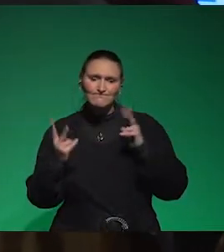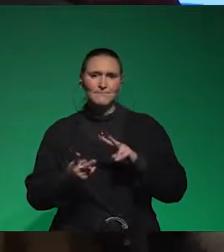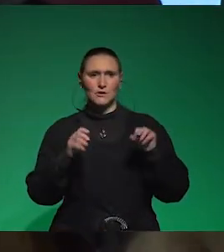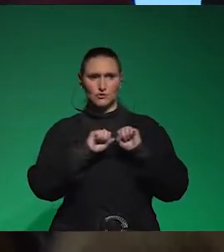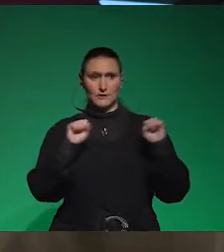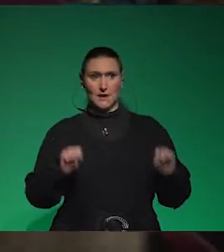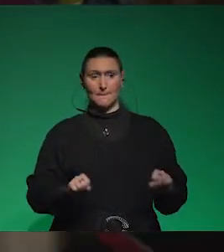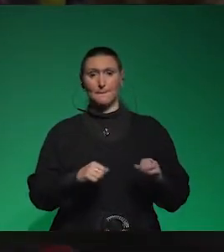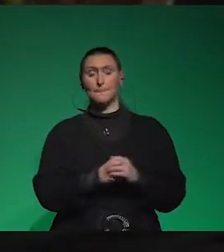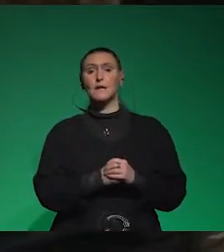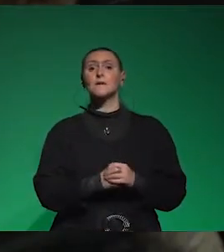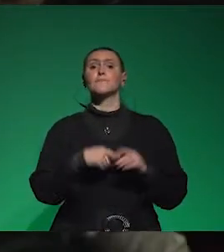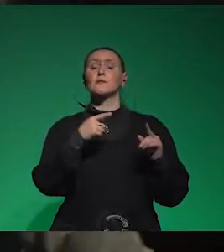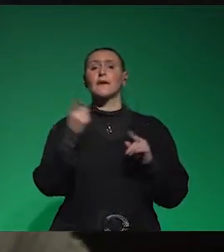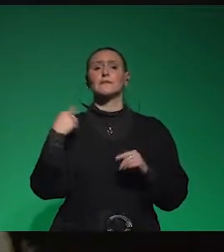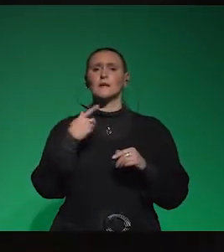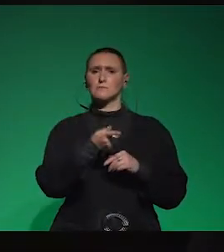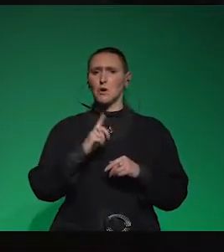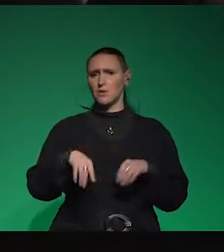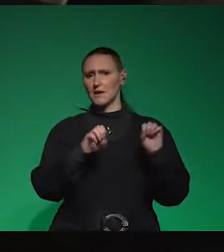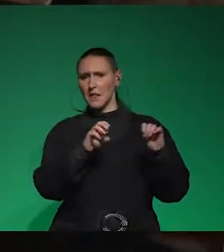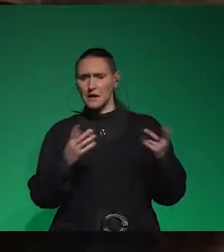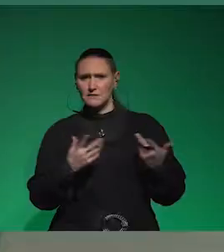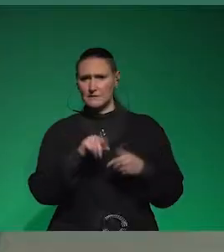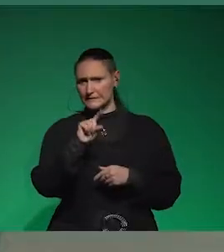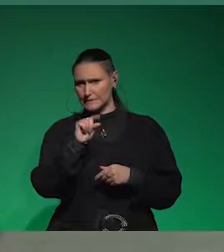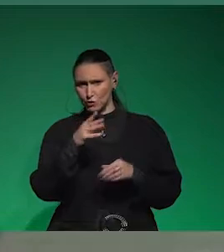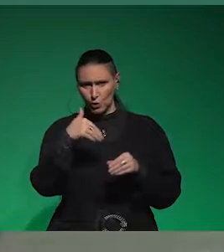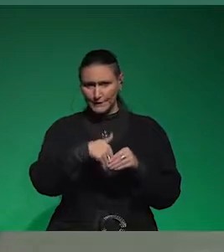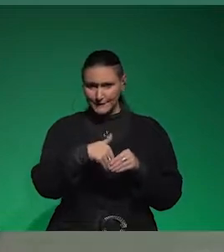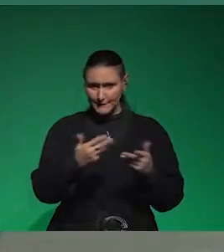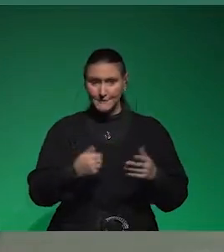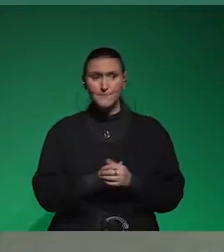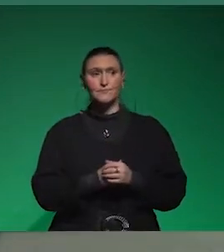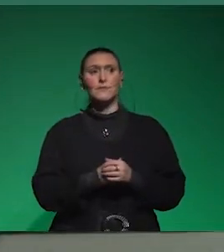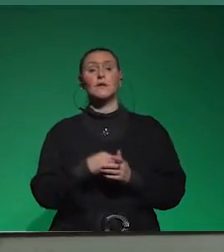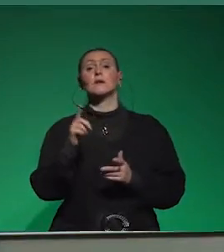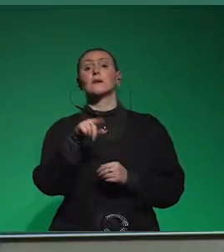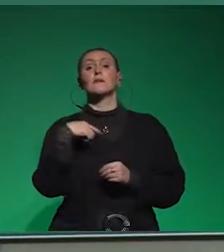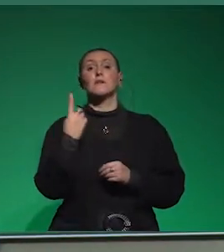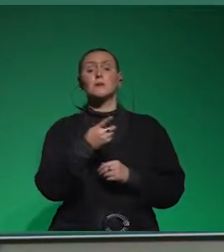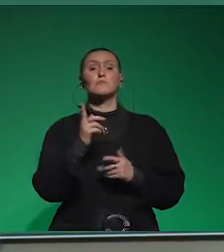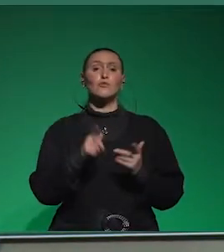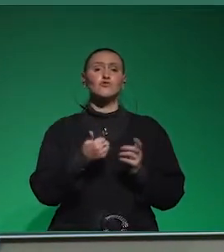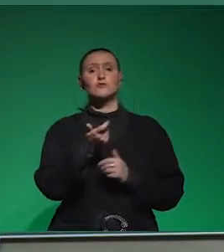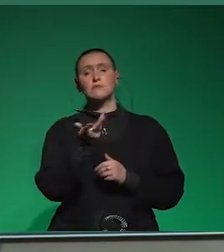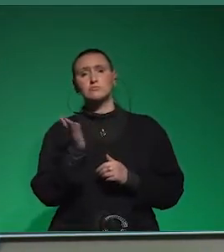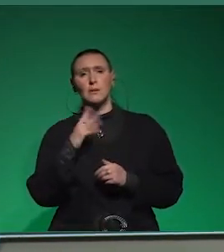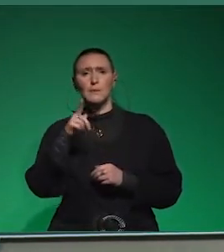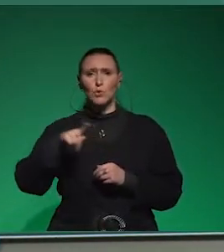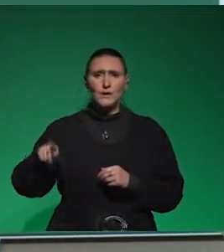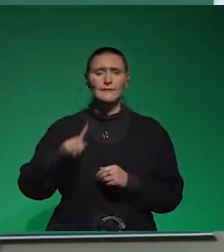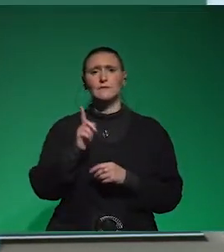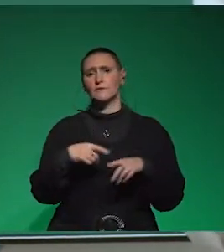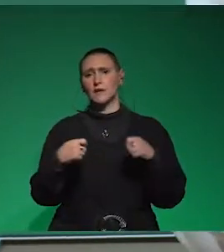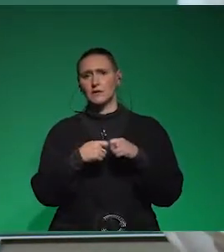will explain exactly what this is about. And we have been in touch since many months,